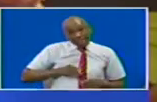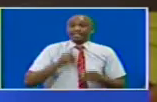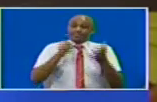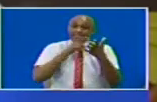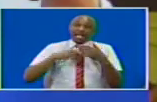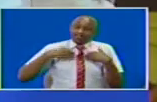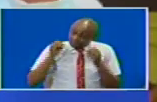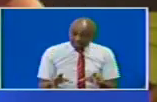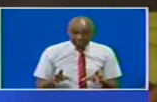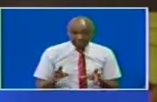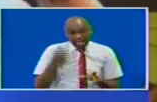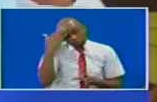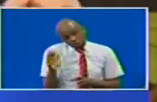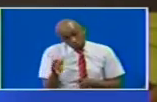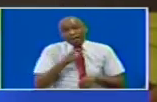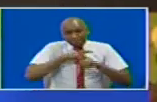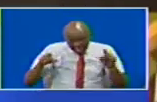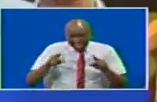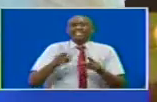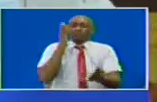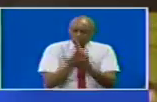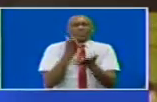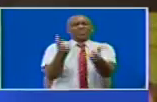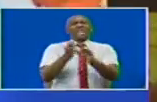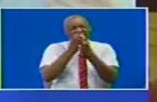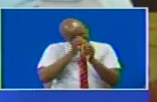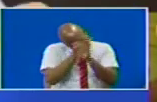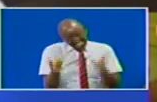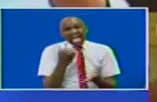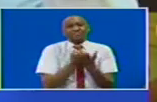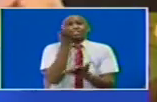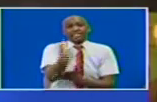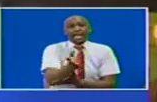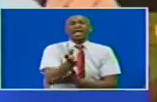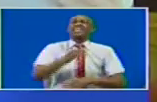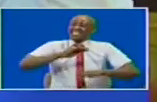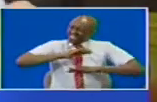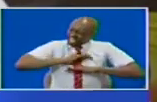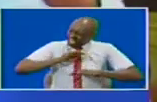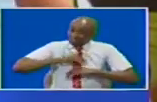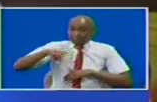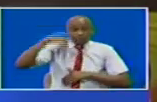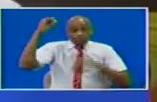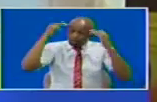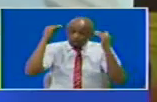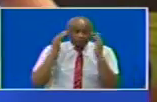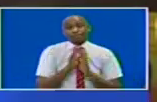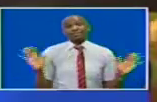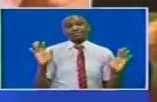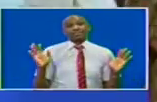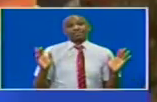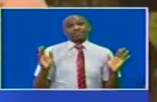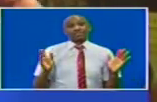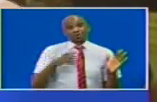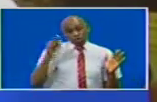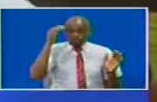but the facts that have been presented on the table is enough for Anne Waiguru to stand trial and be